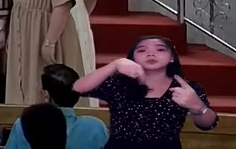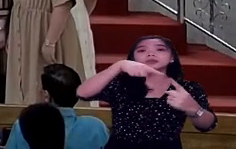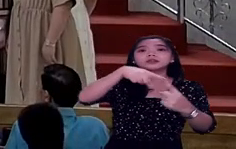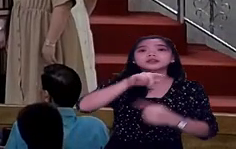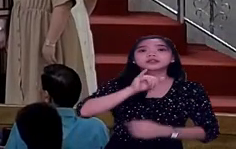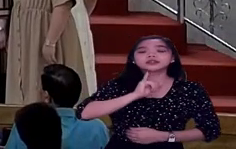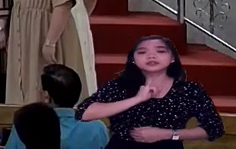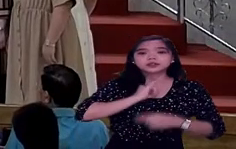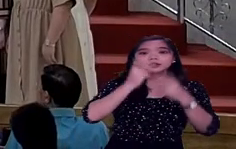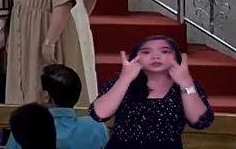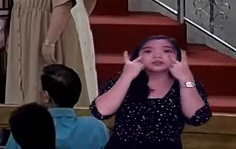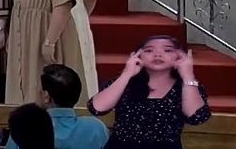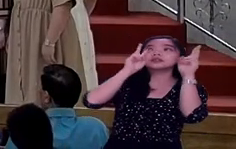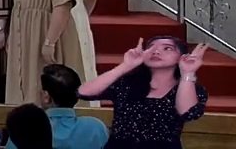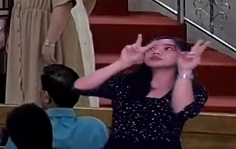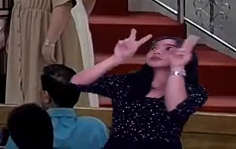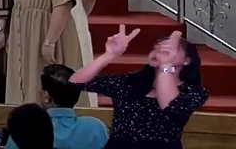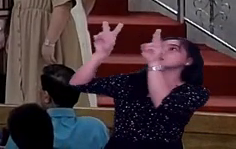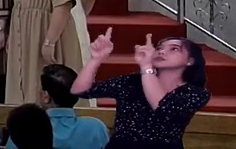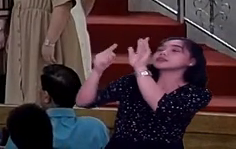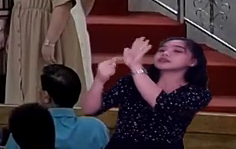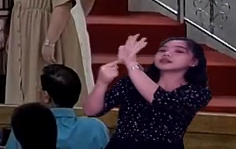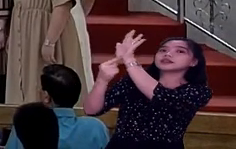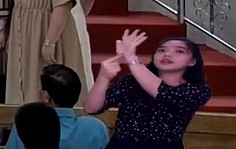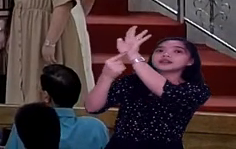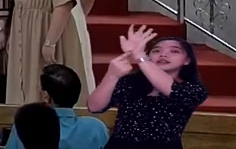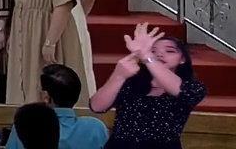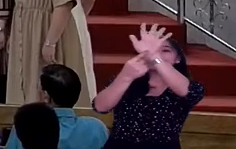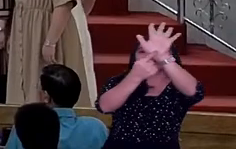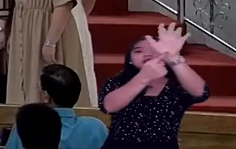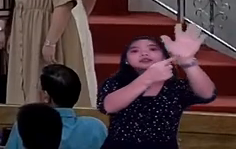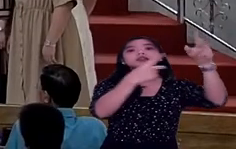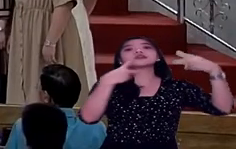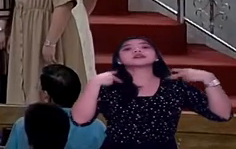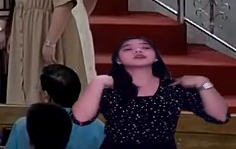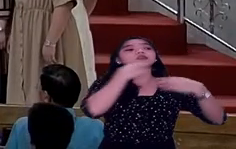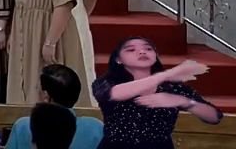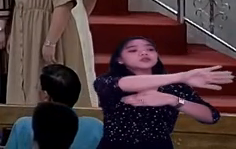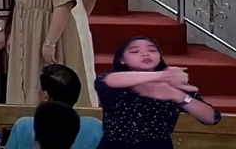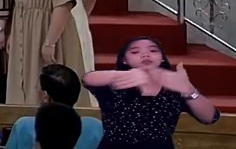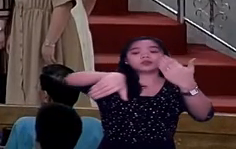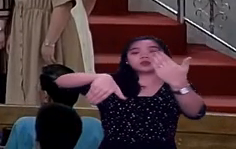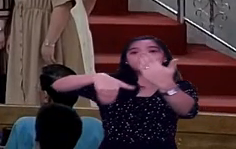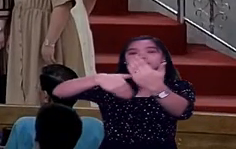power. And when I looked on the light, it was